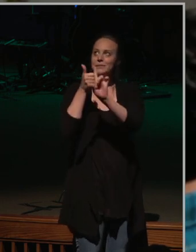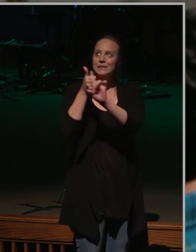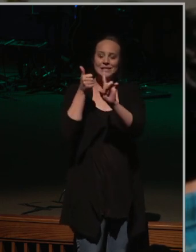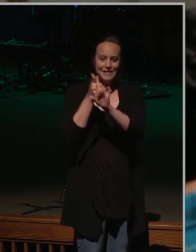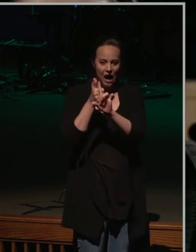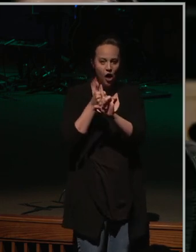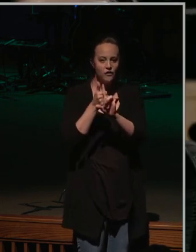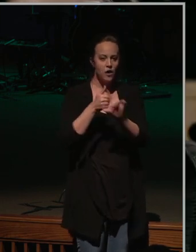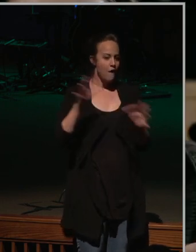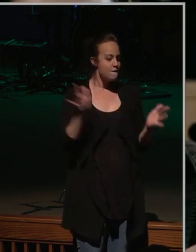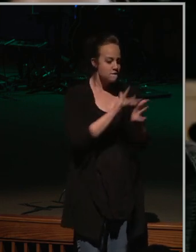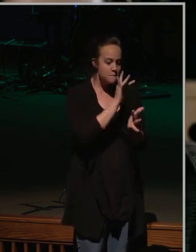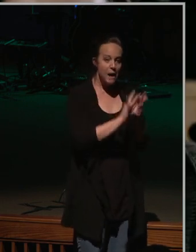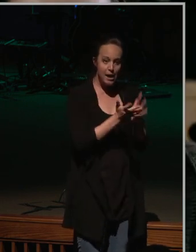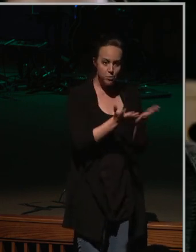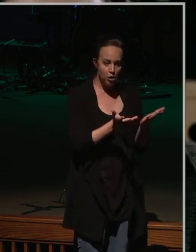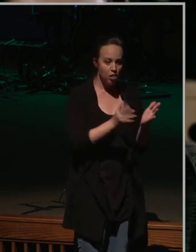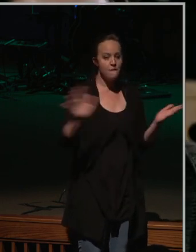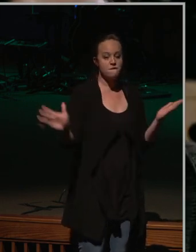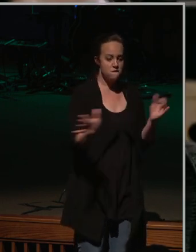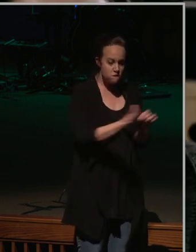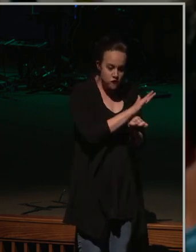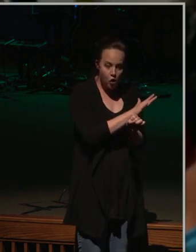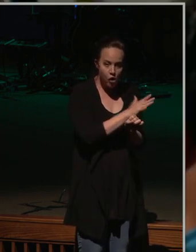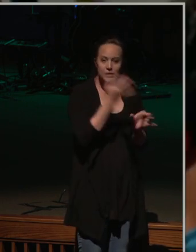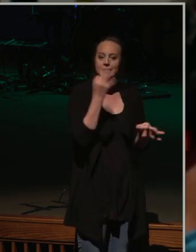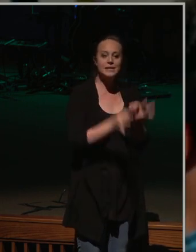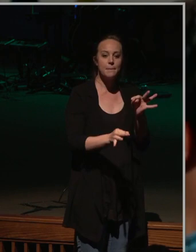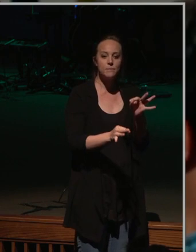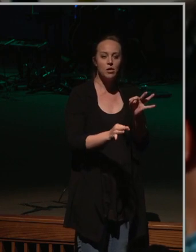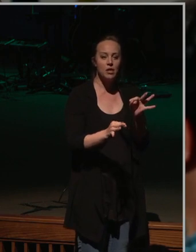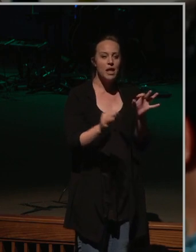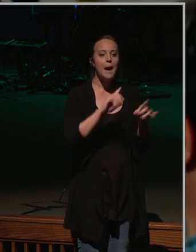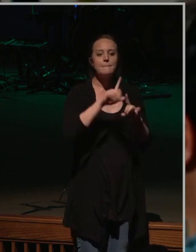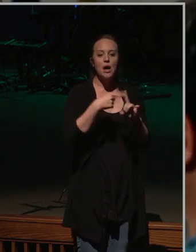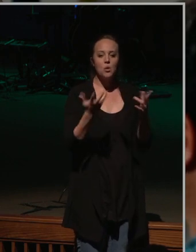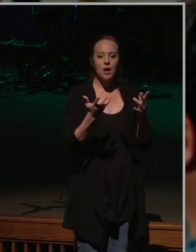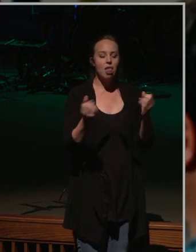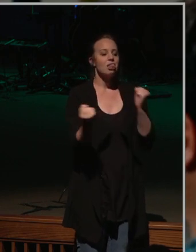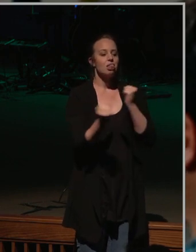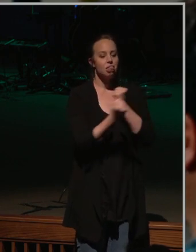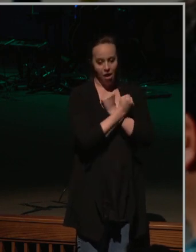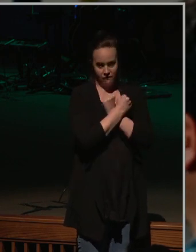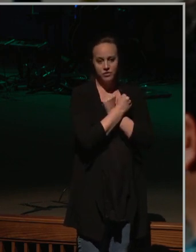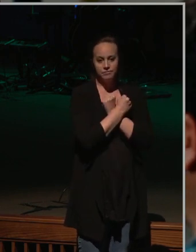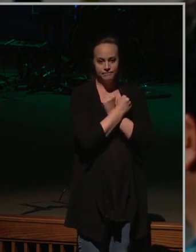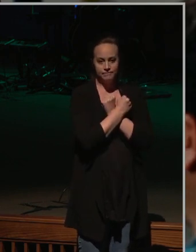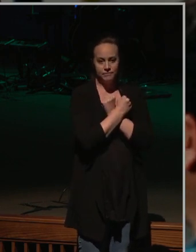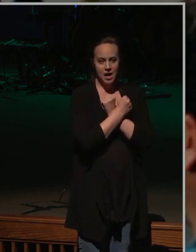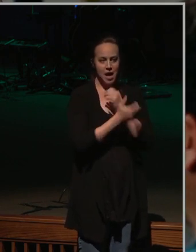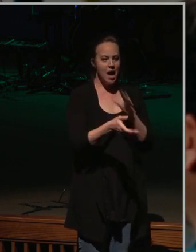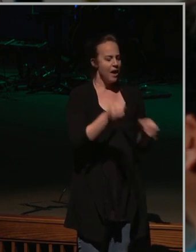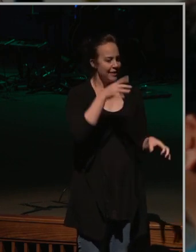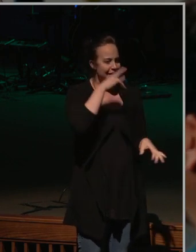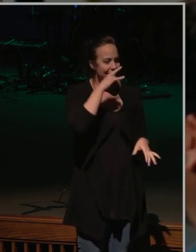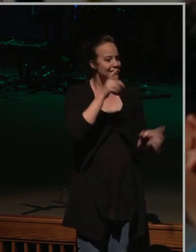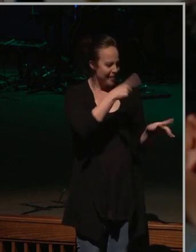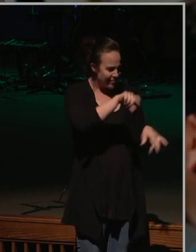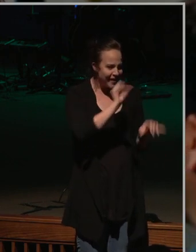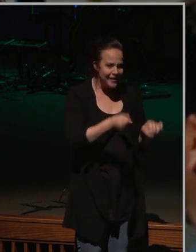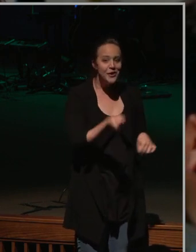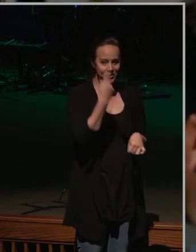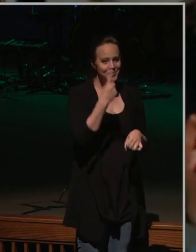love God and love people. That one has to be rock solid as soon as possible. And they can understand it so, so